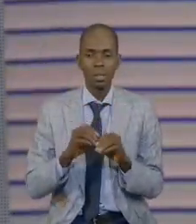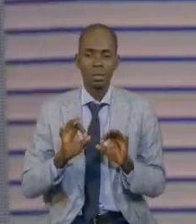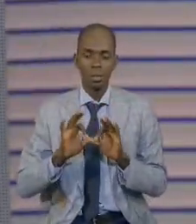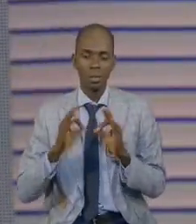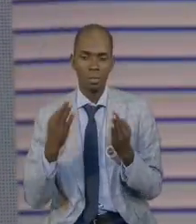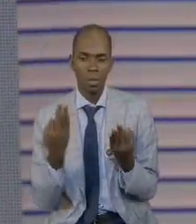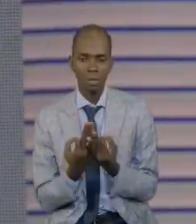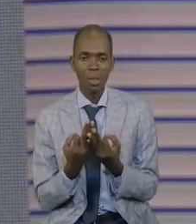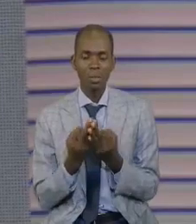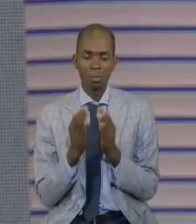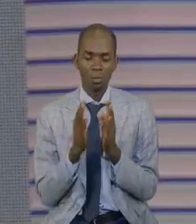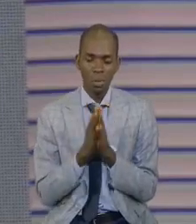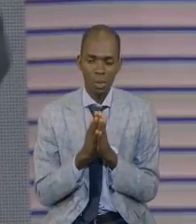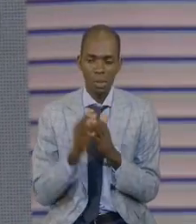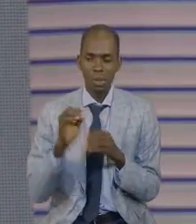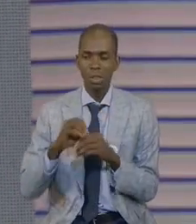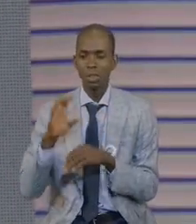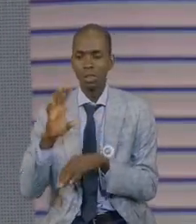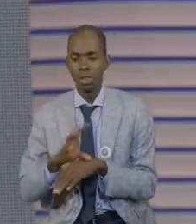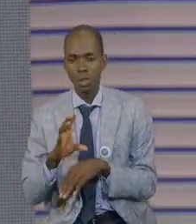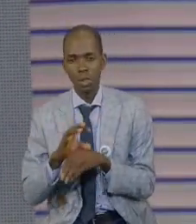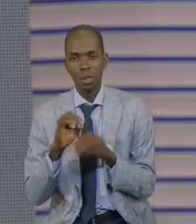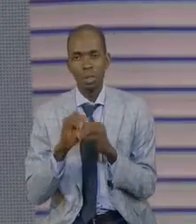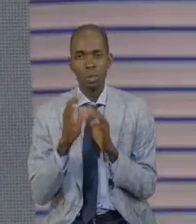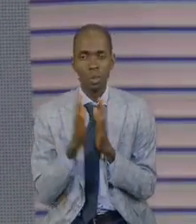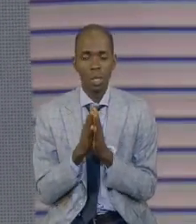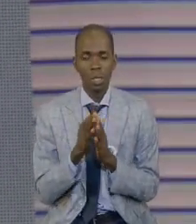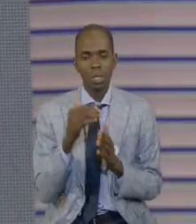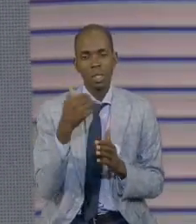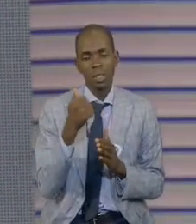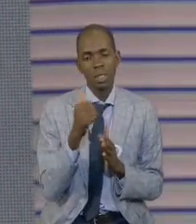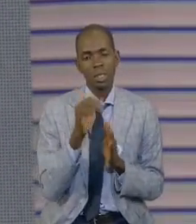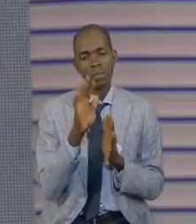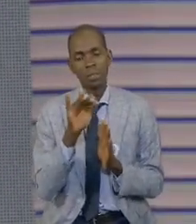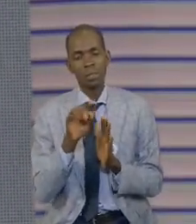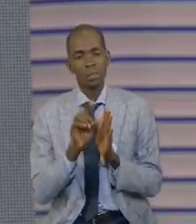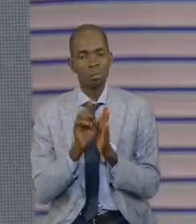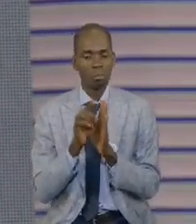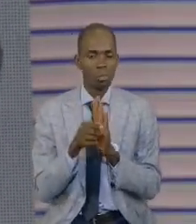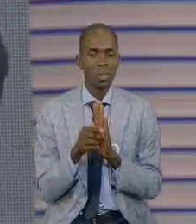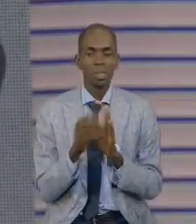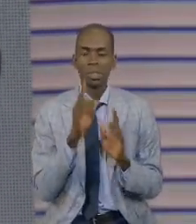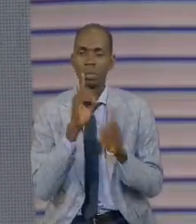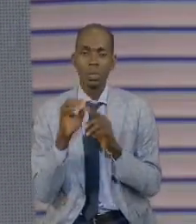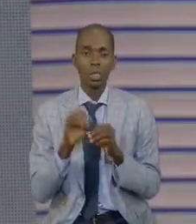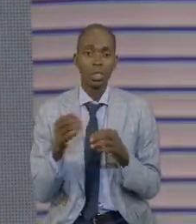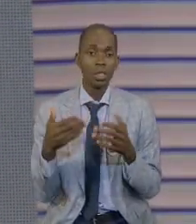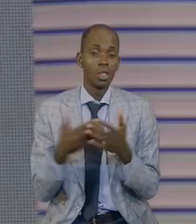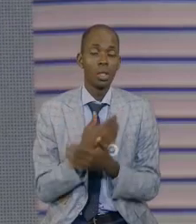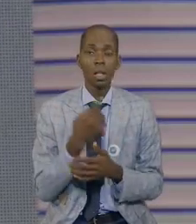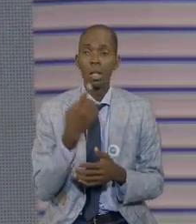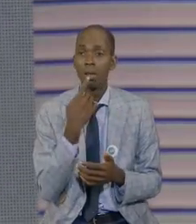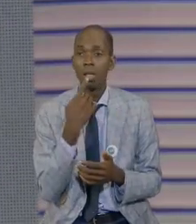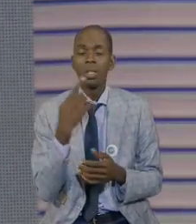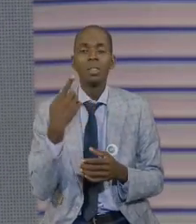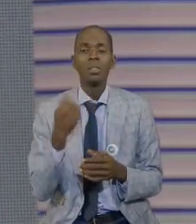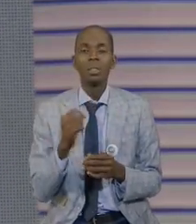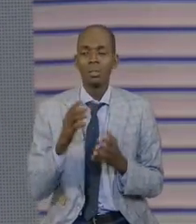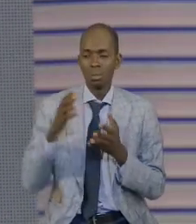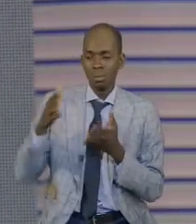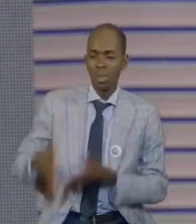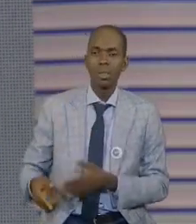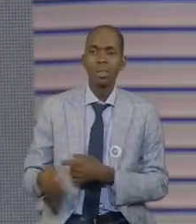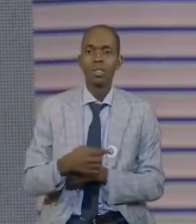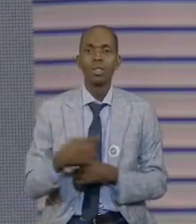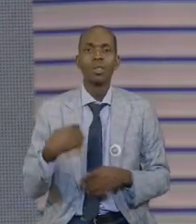in the church in prayer 10 minutes 15 minutes speaking in tongues the rest of the day was big